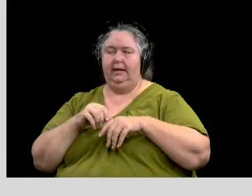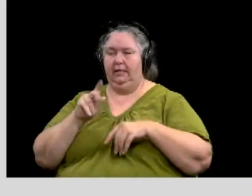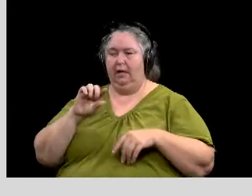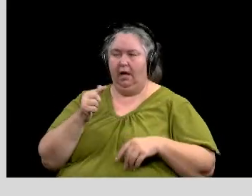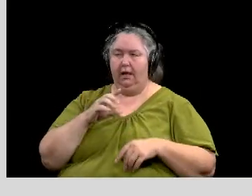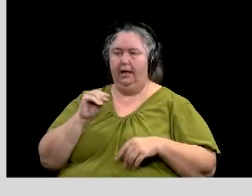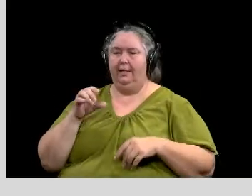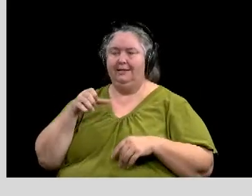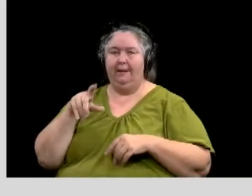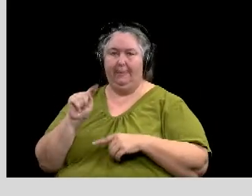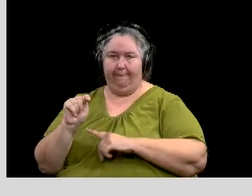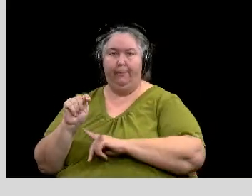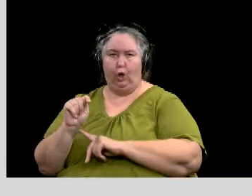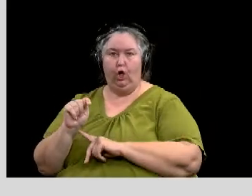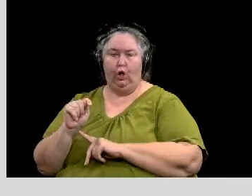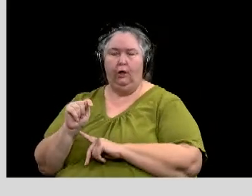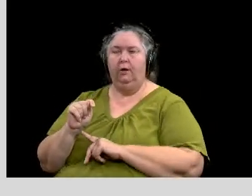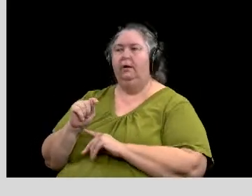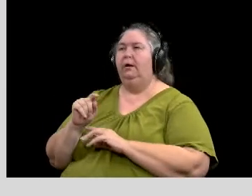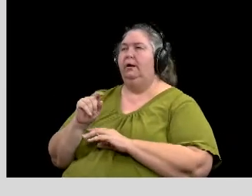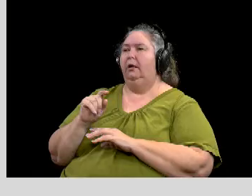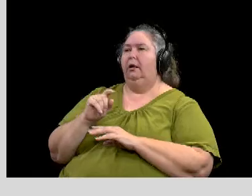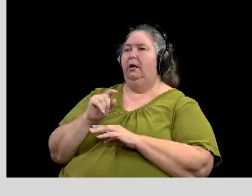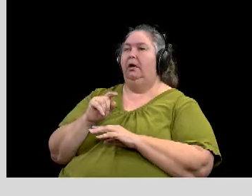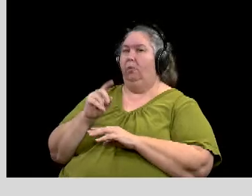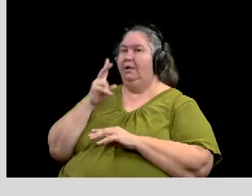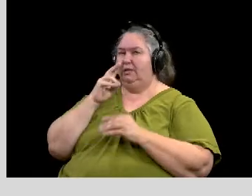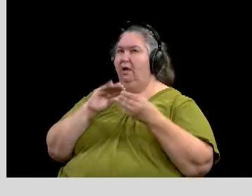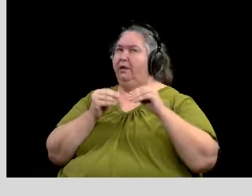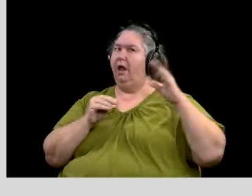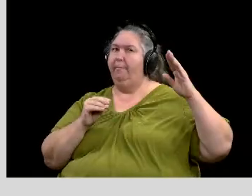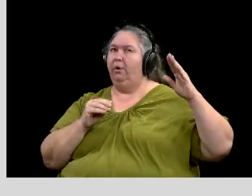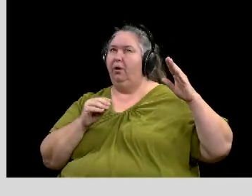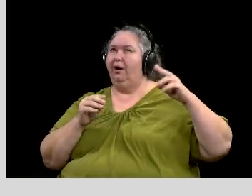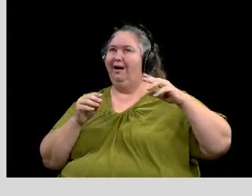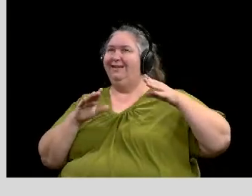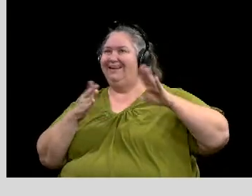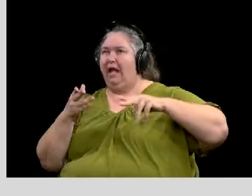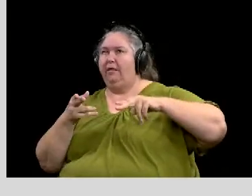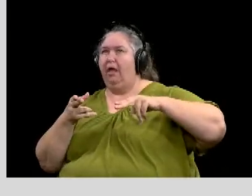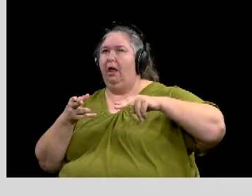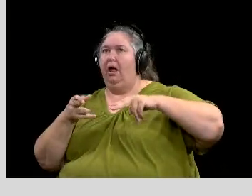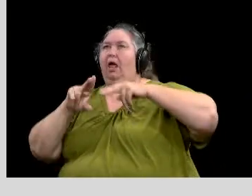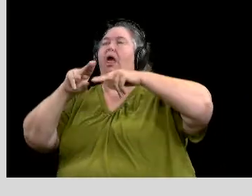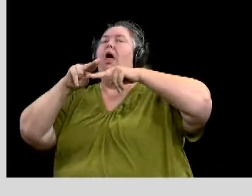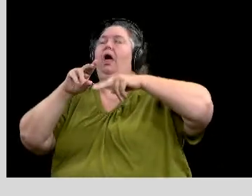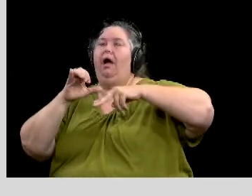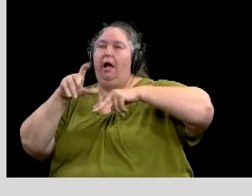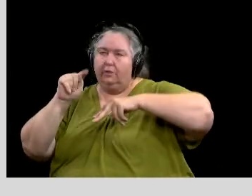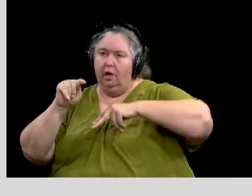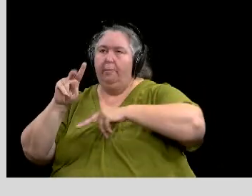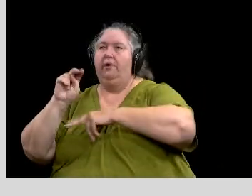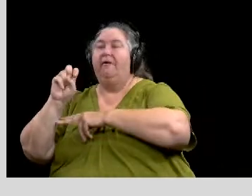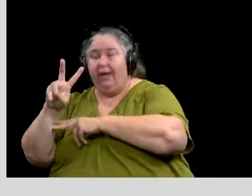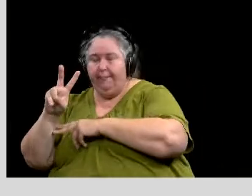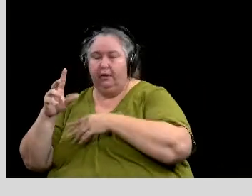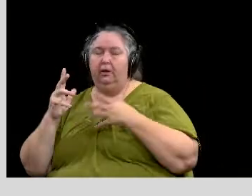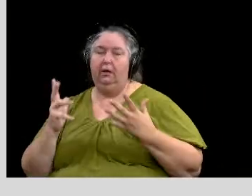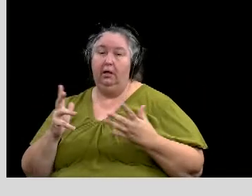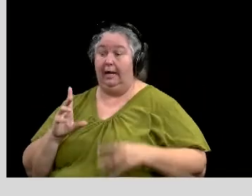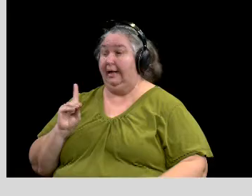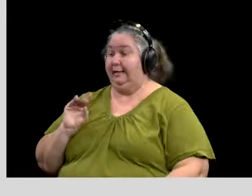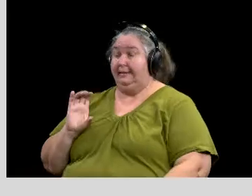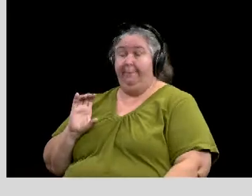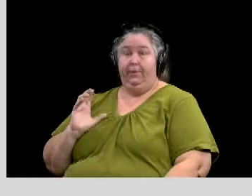we saw that number of deaths rise again in October, November. December, I would just make note that while that number